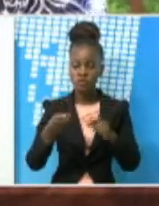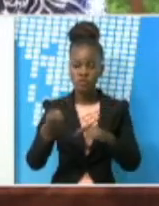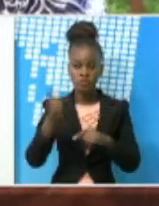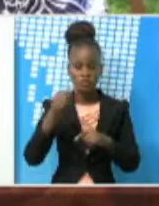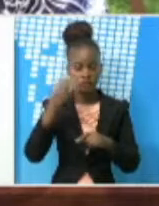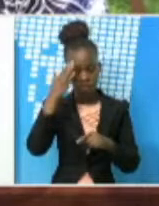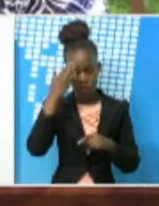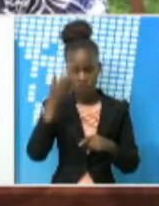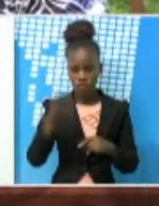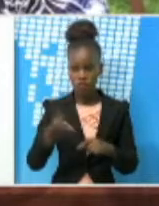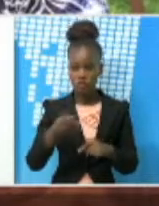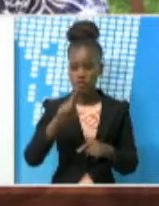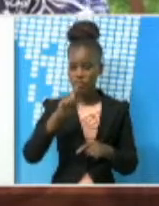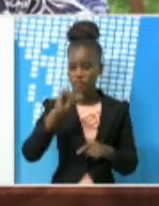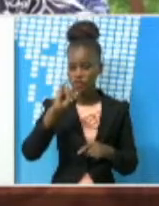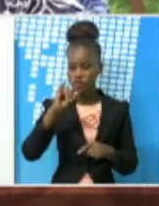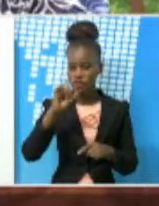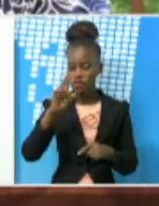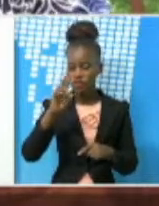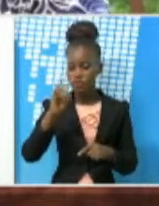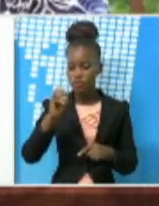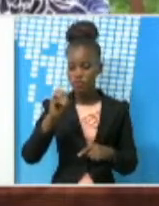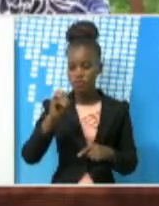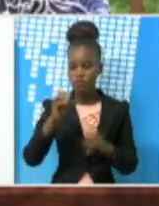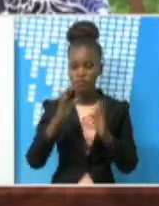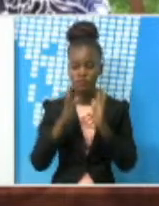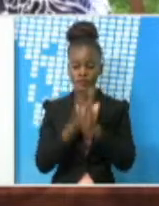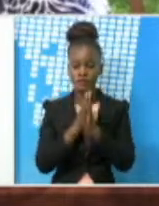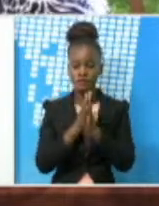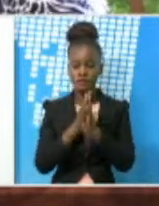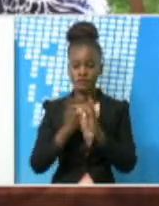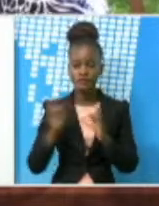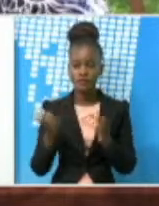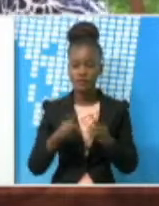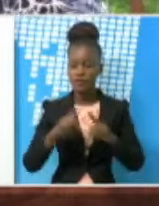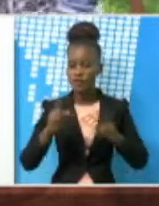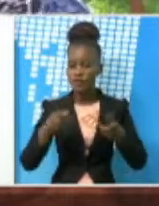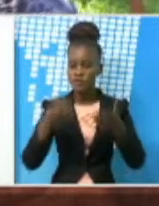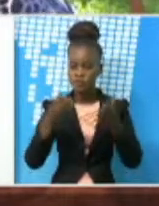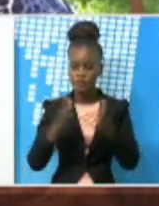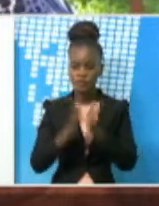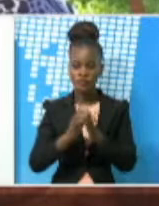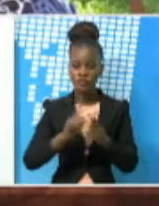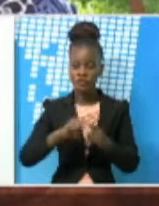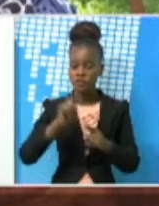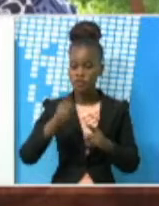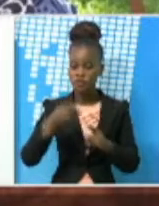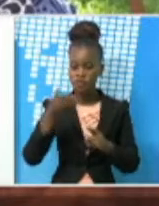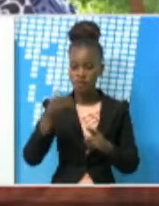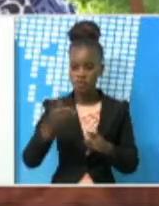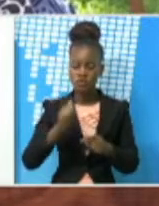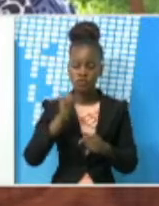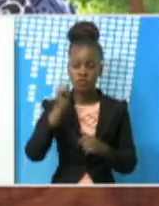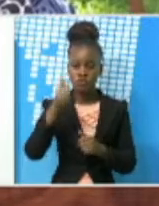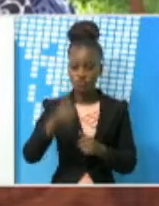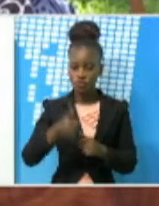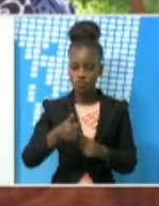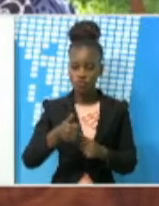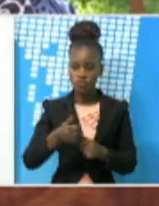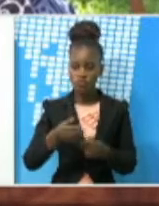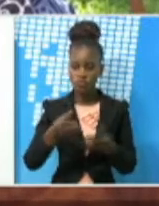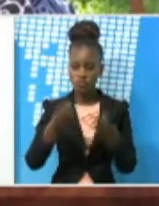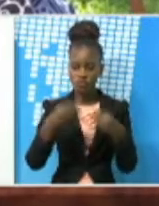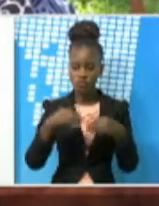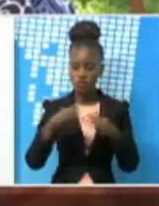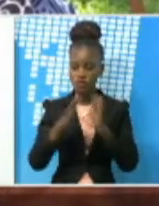Lira, and so our biggest market is here in Kampala so far, although we are also trying to set